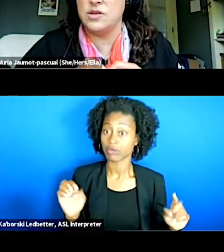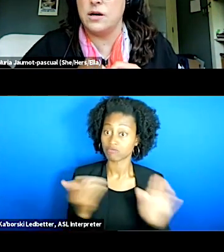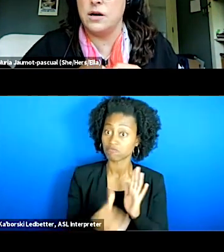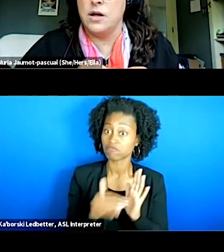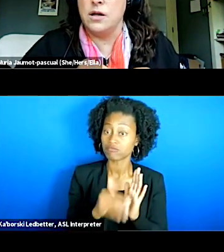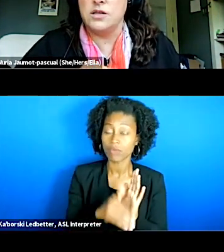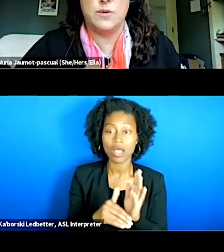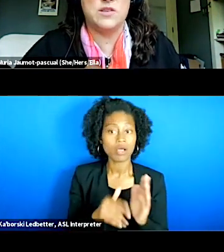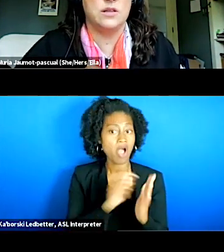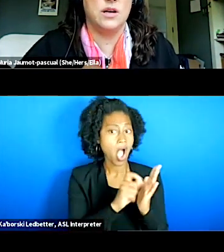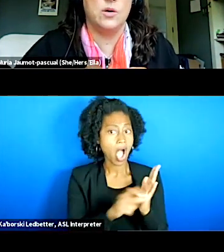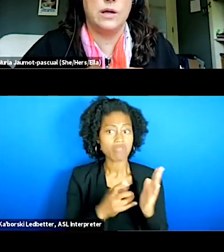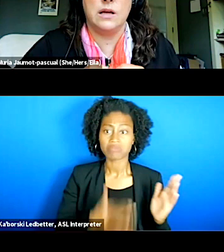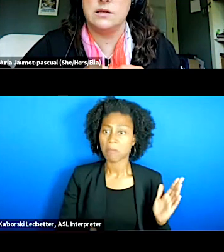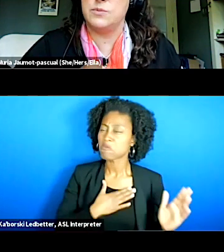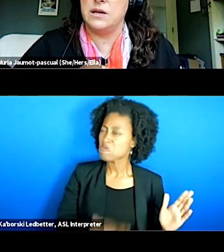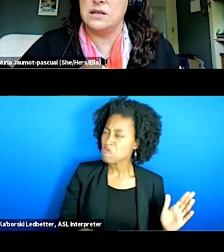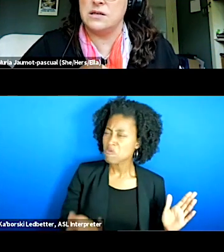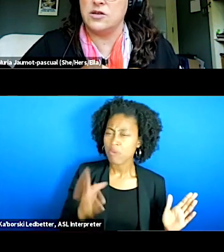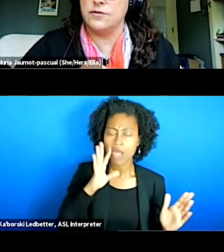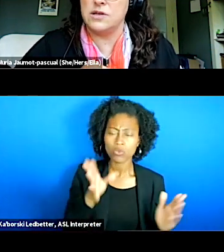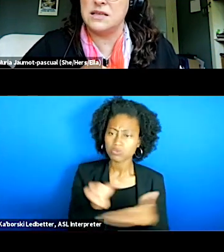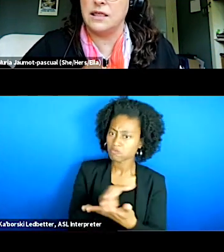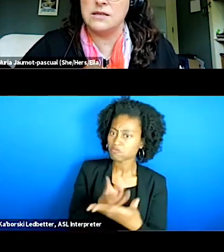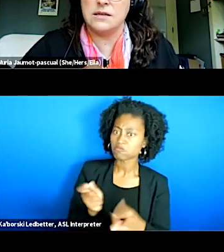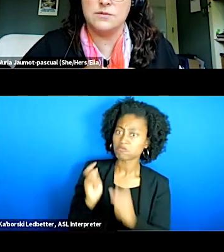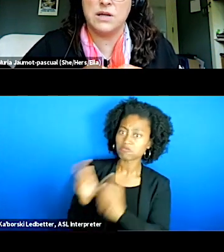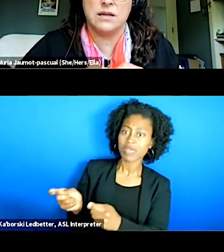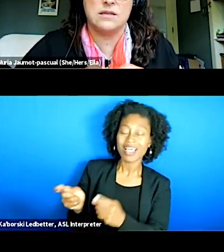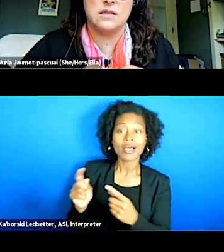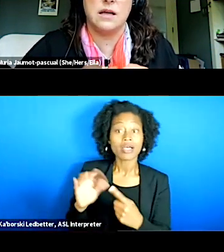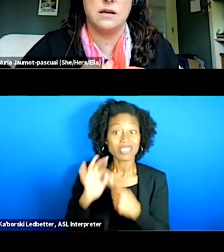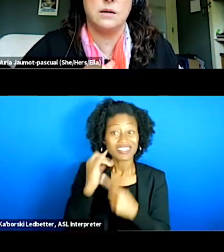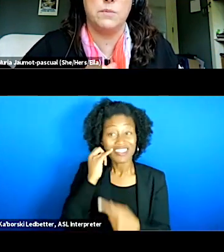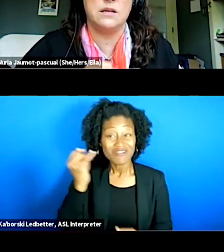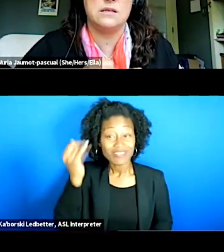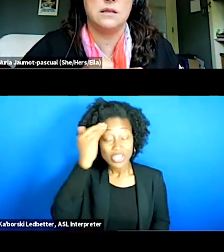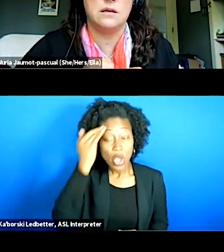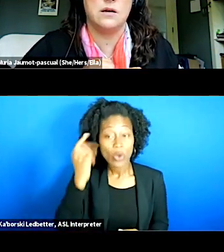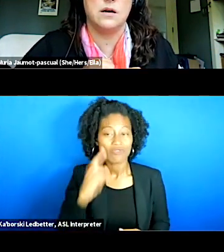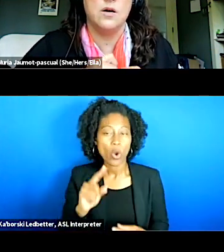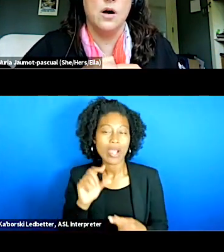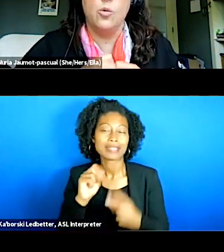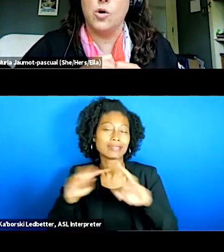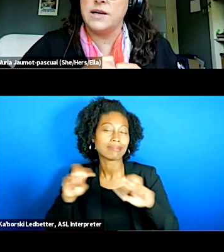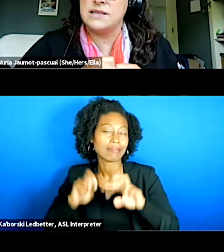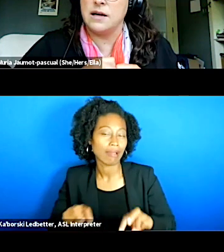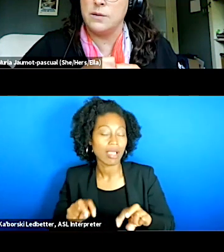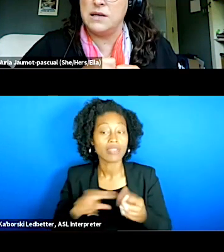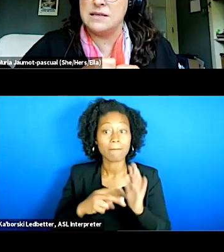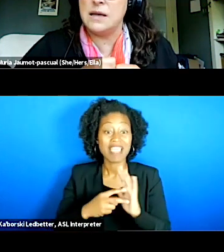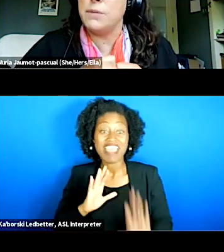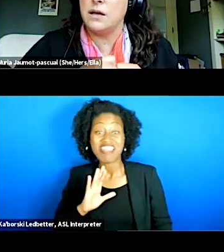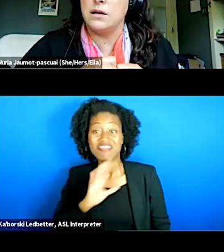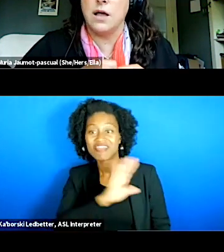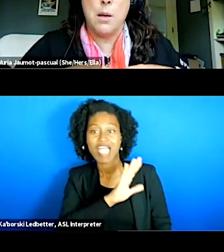to share, especially knowing that it's being considered for a synthesis, because then it means that their work is going to